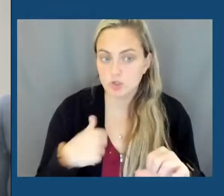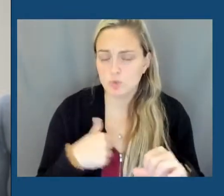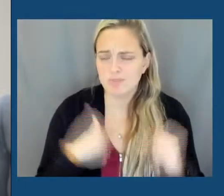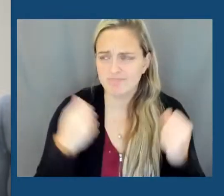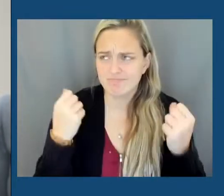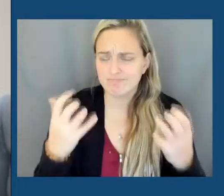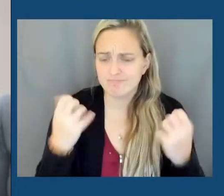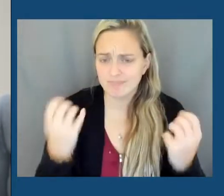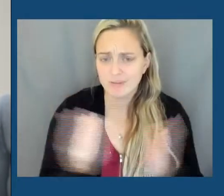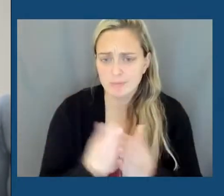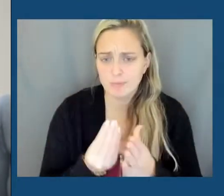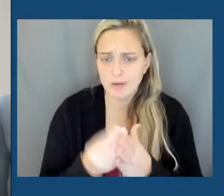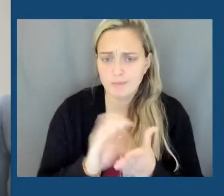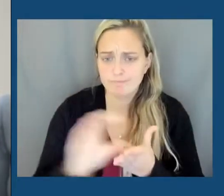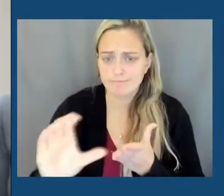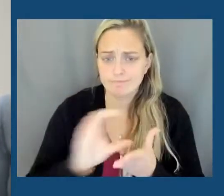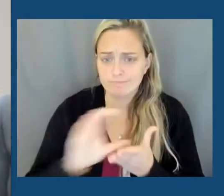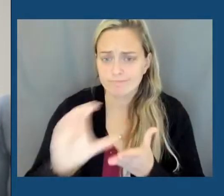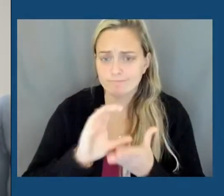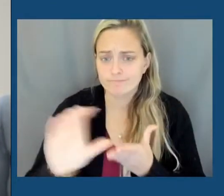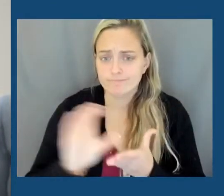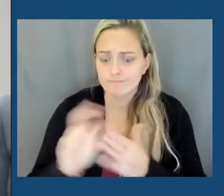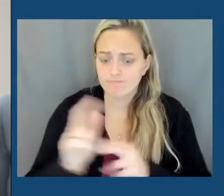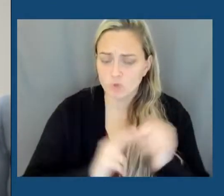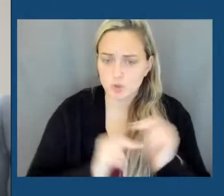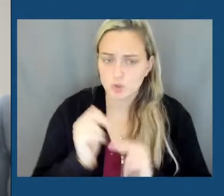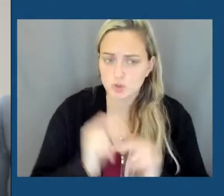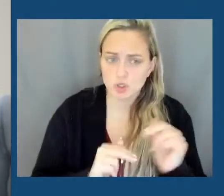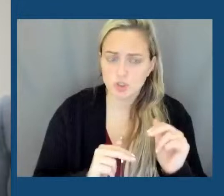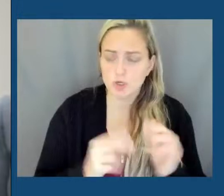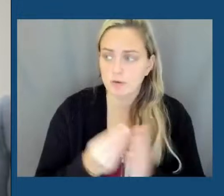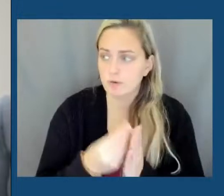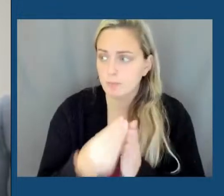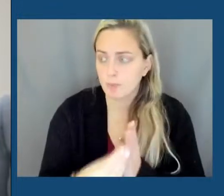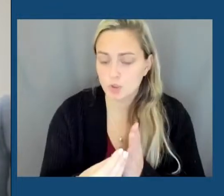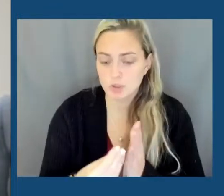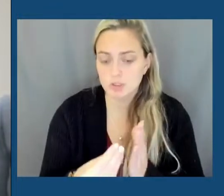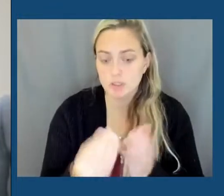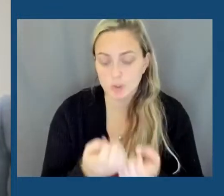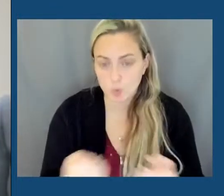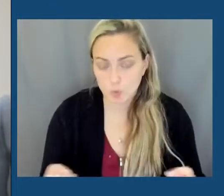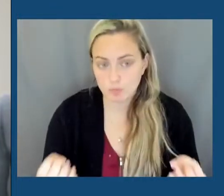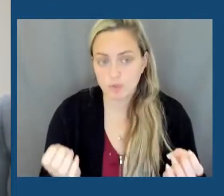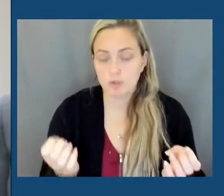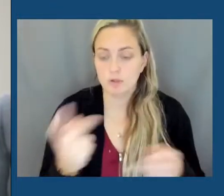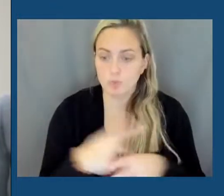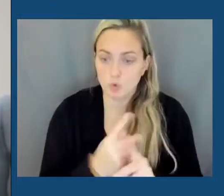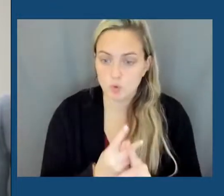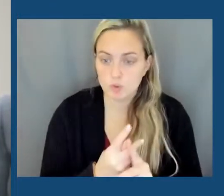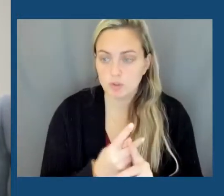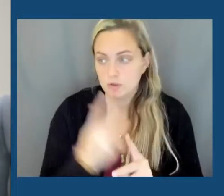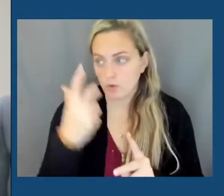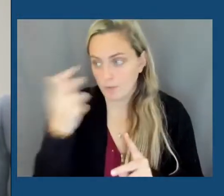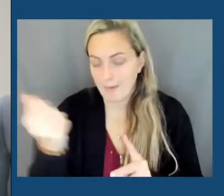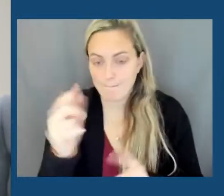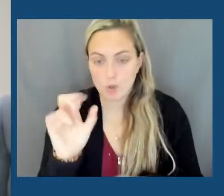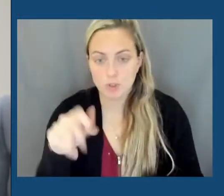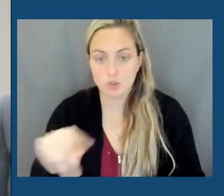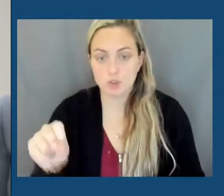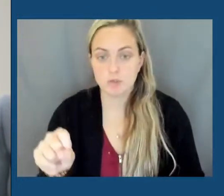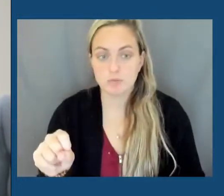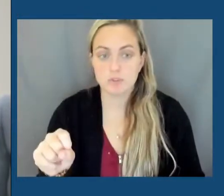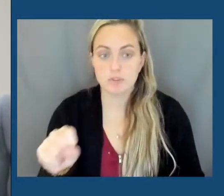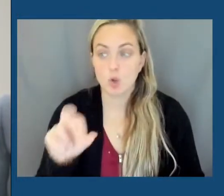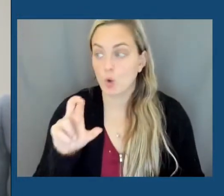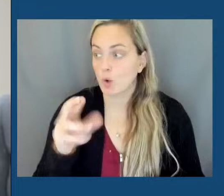of dollars in construction, in purchasing the equipment that produces our memory chips, in